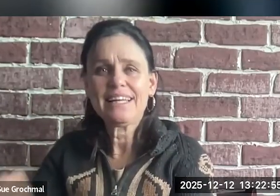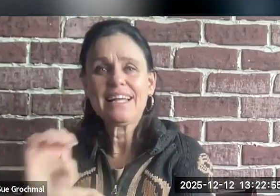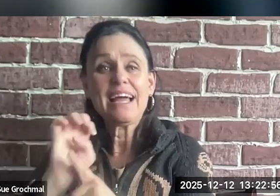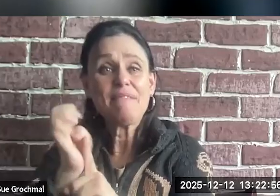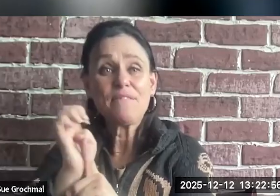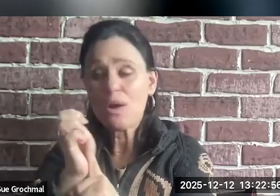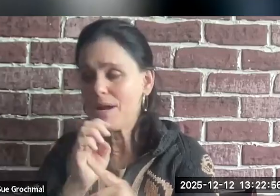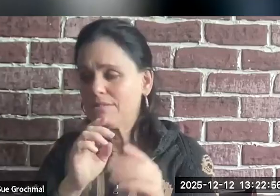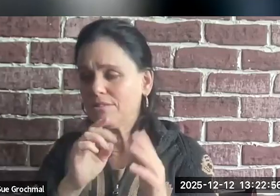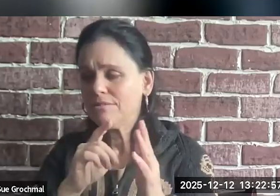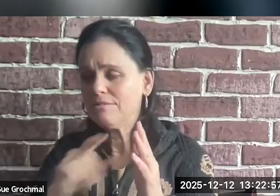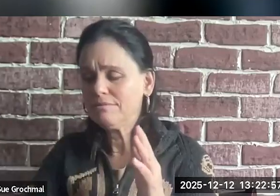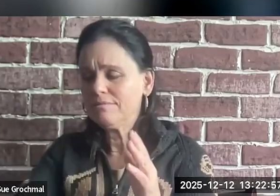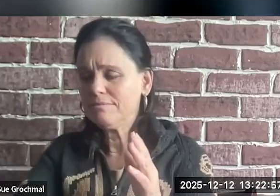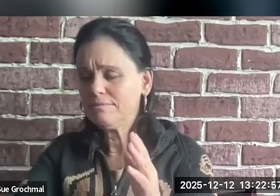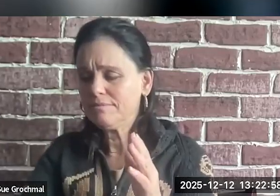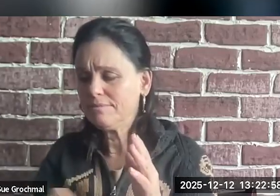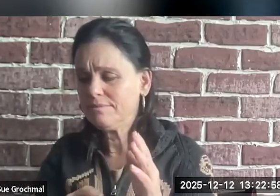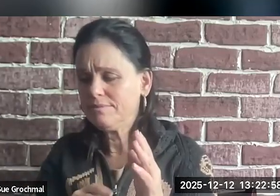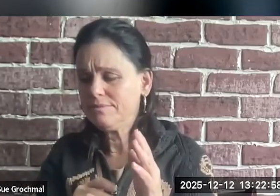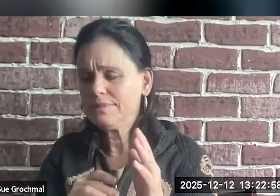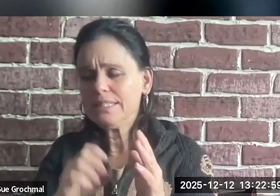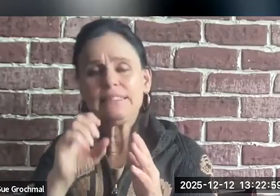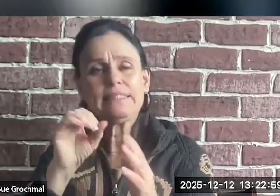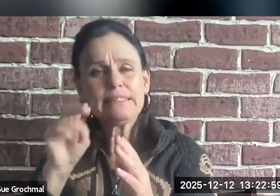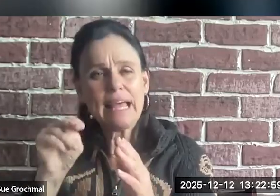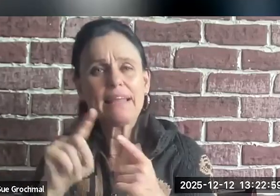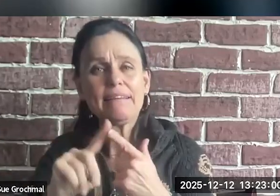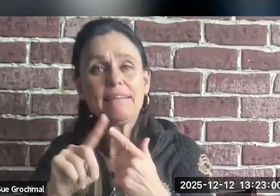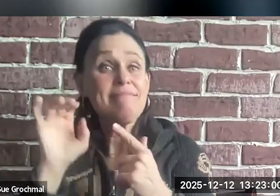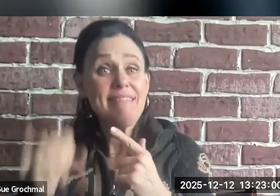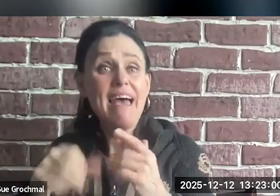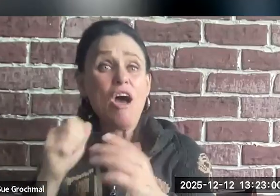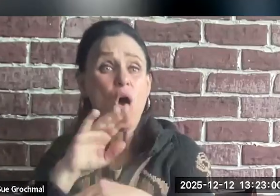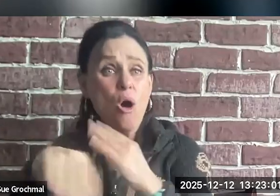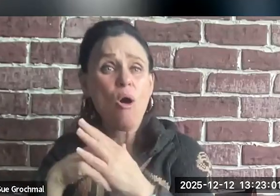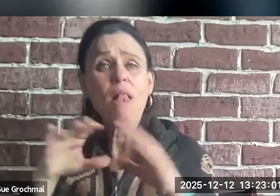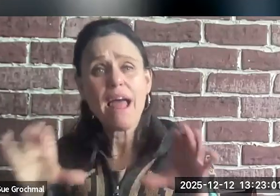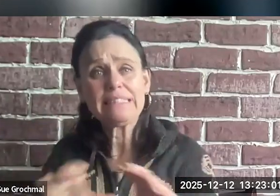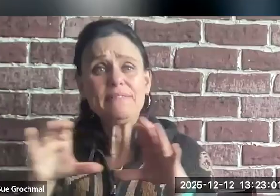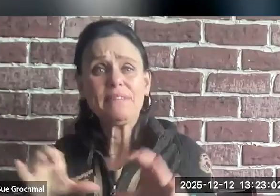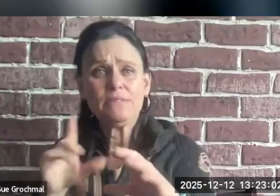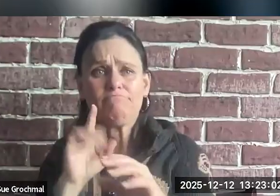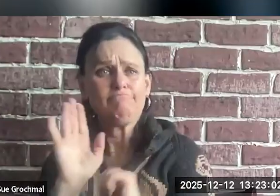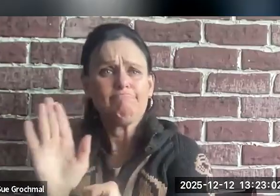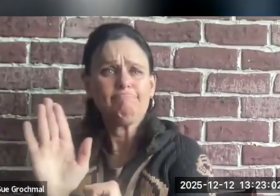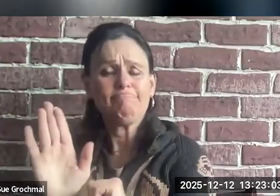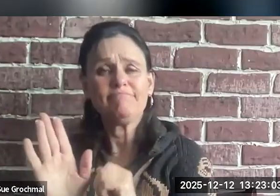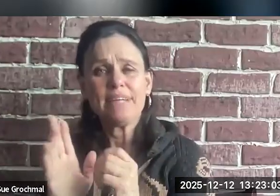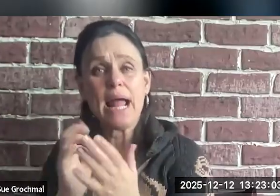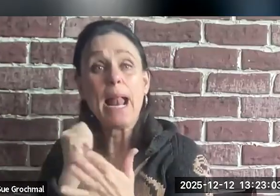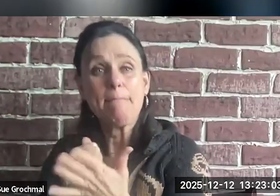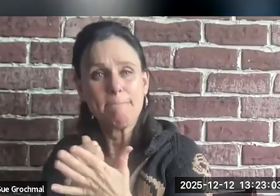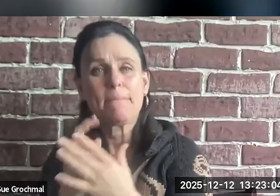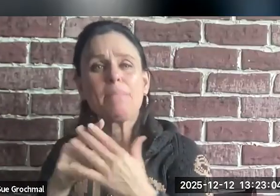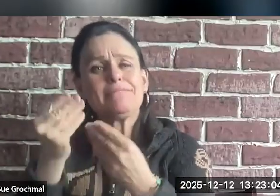review. And so this collectively, all these activities really do assist and